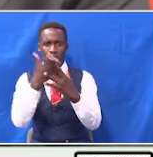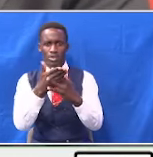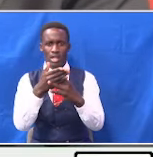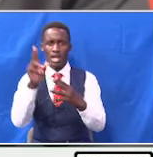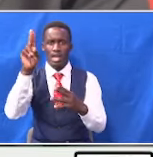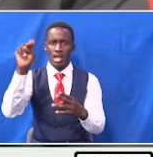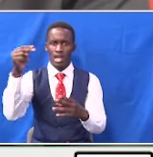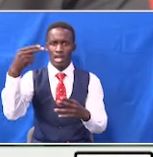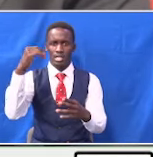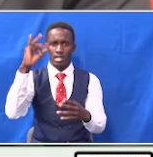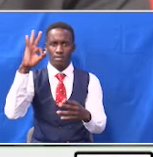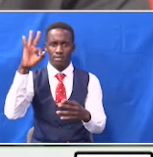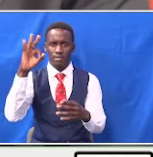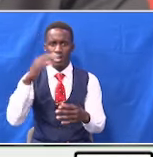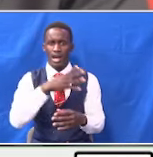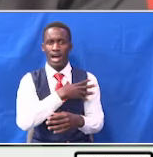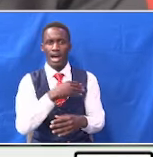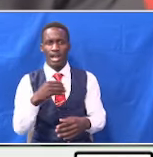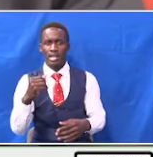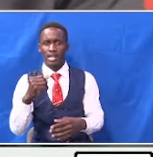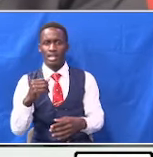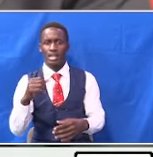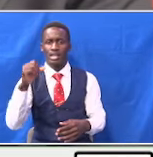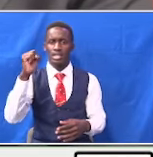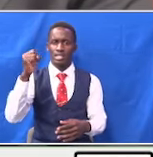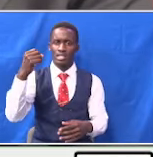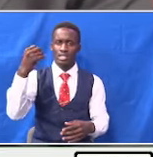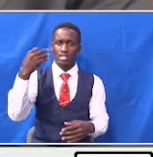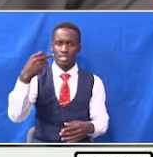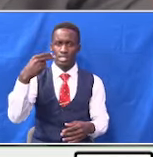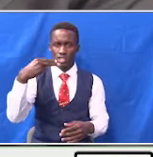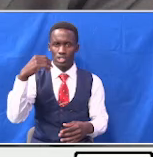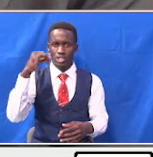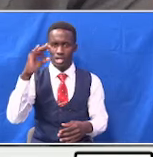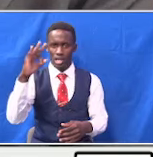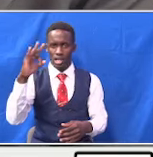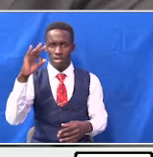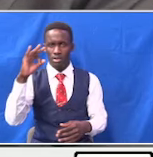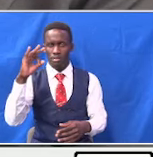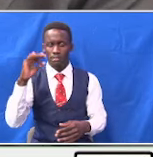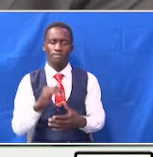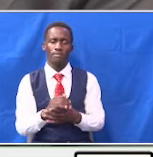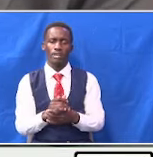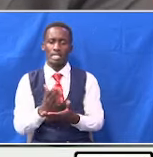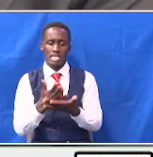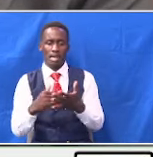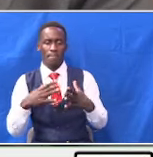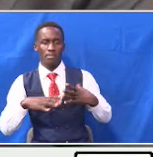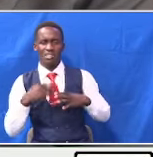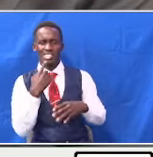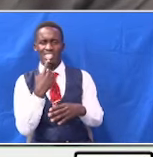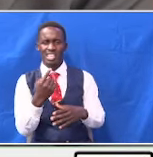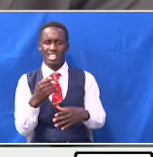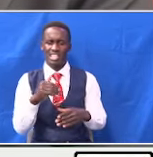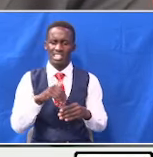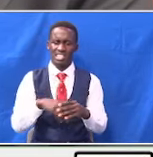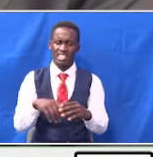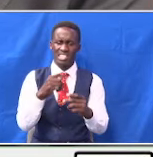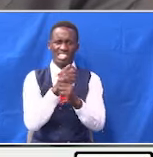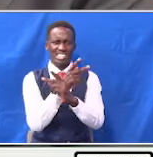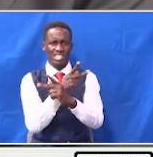NHIF and SHIF? Some people had just said, in the TikTok and